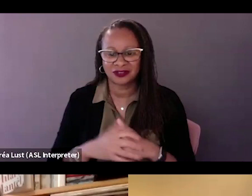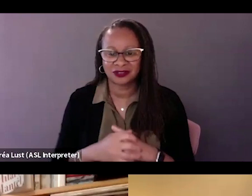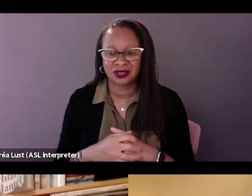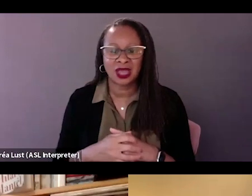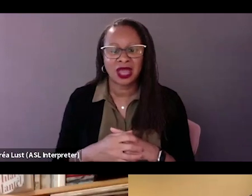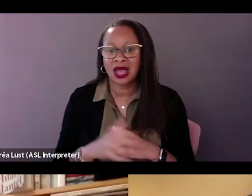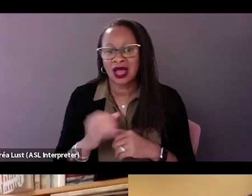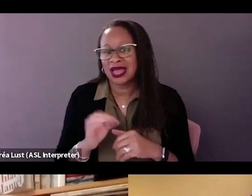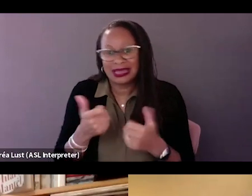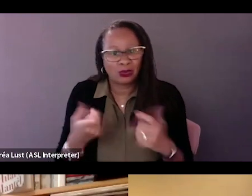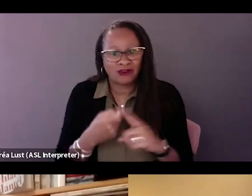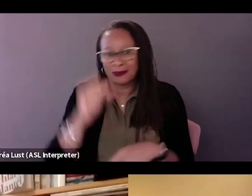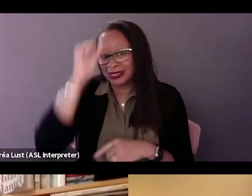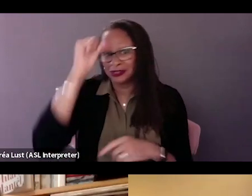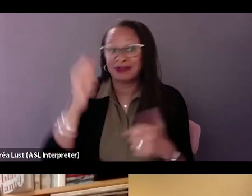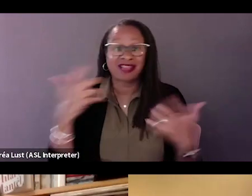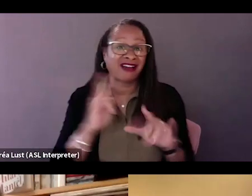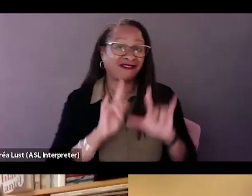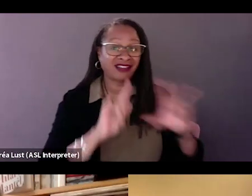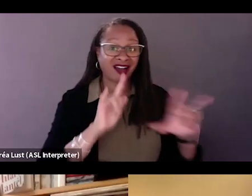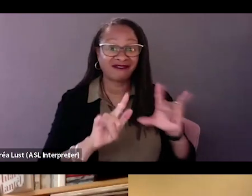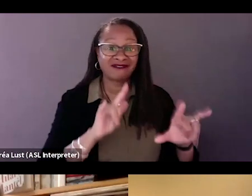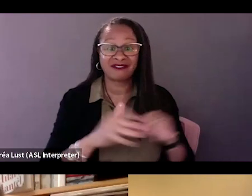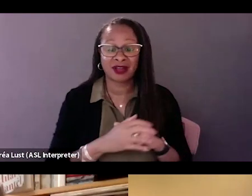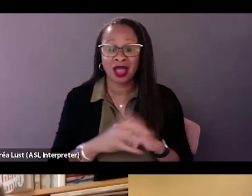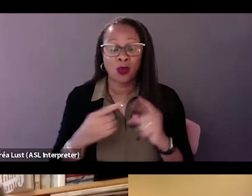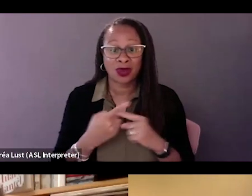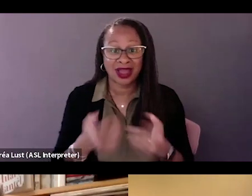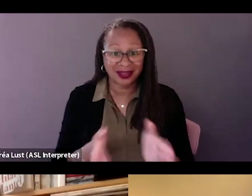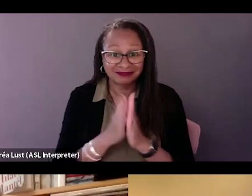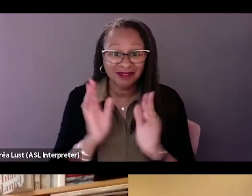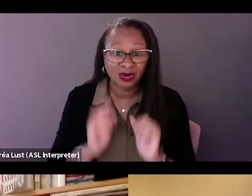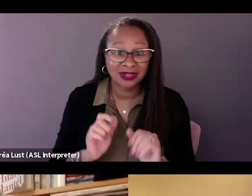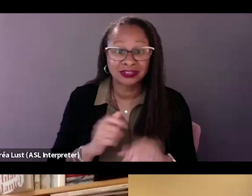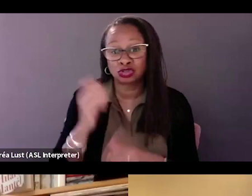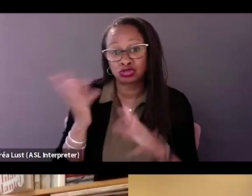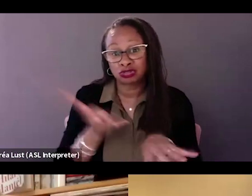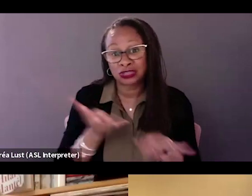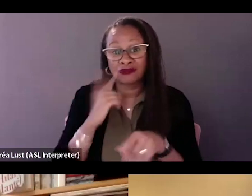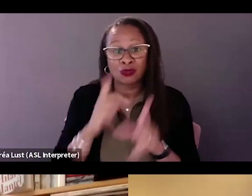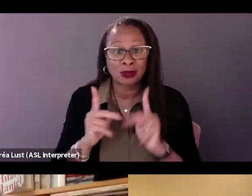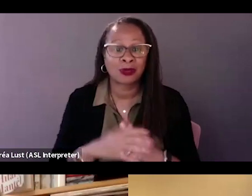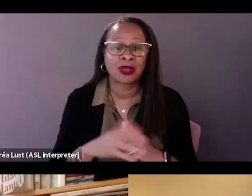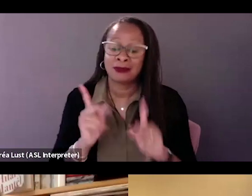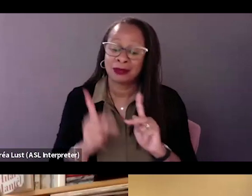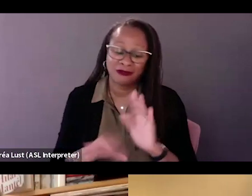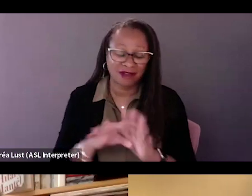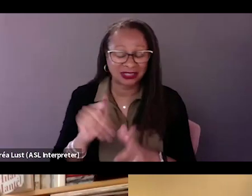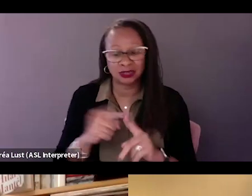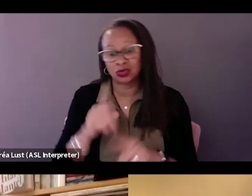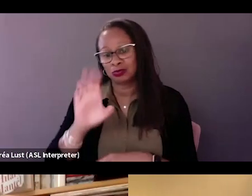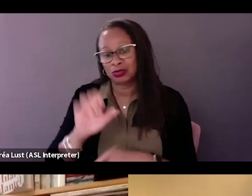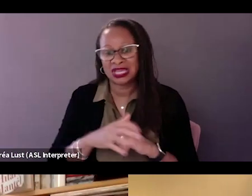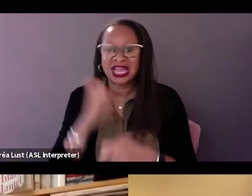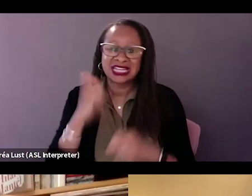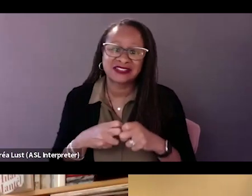India. I have received a lot of love whenever I've screened the film for people. People find it to be a